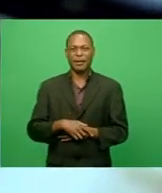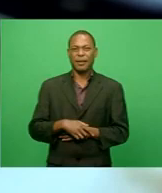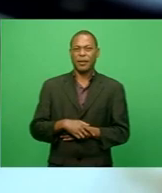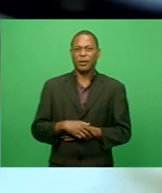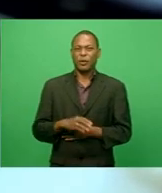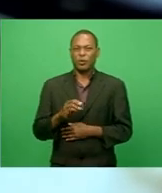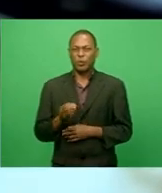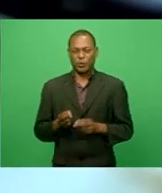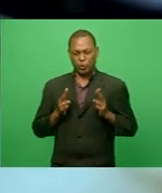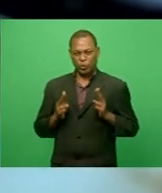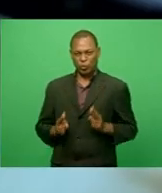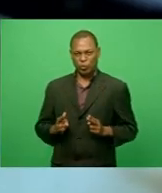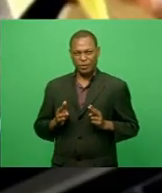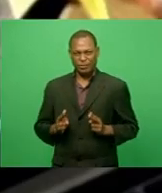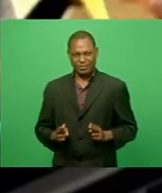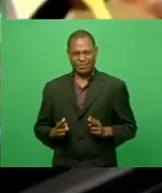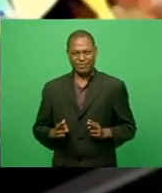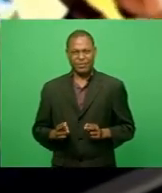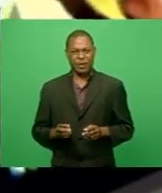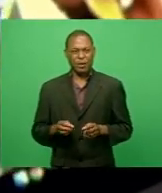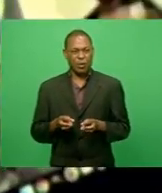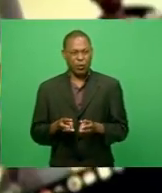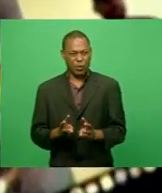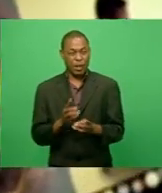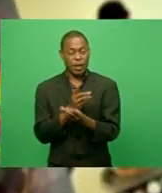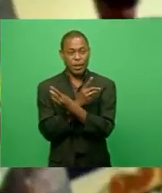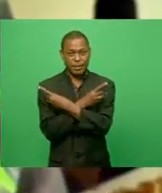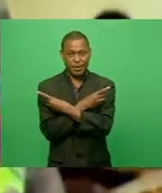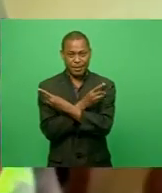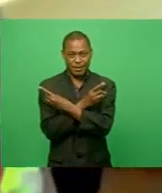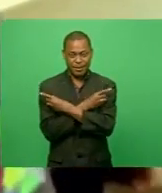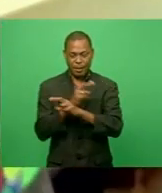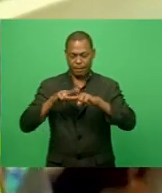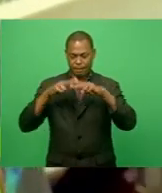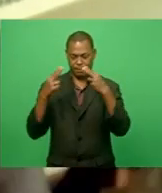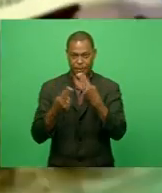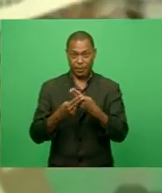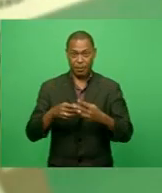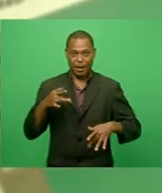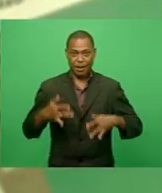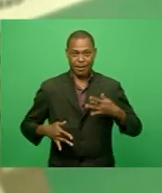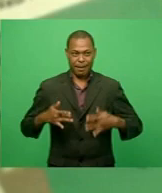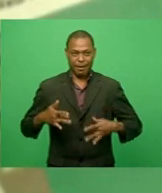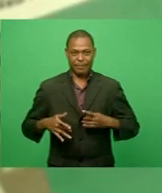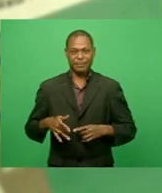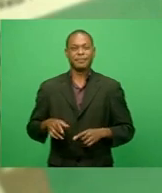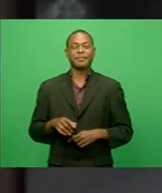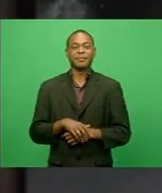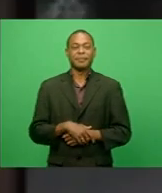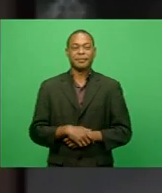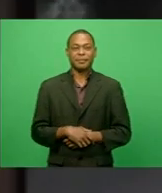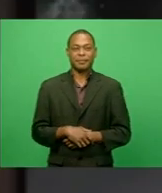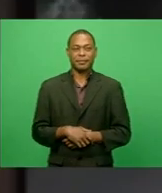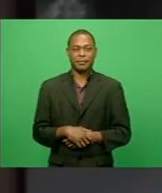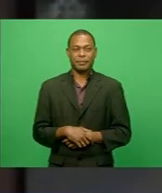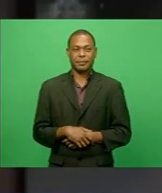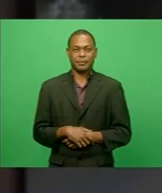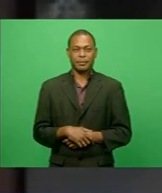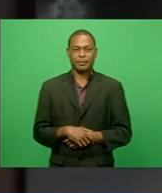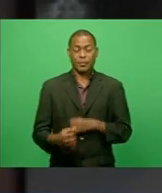human dignity and their right to private and family life has been under constant attack.